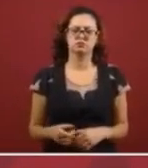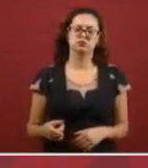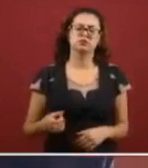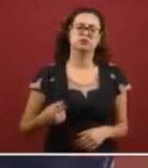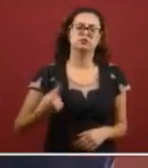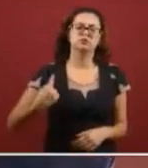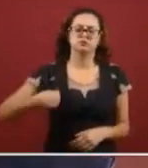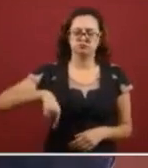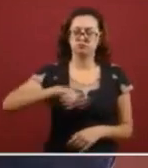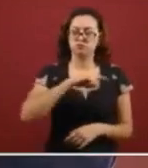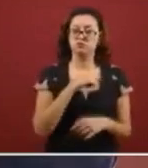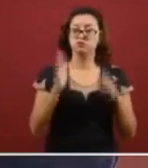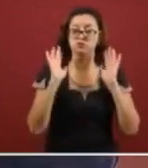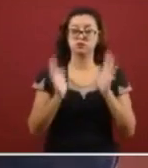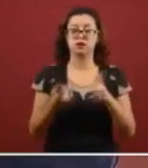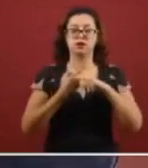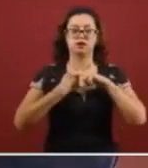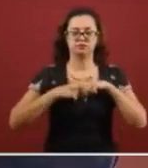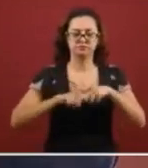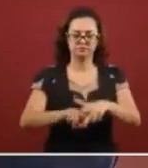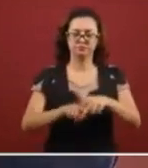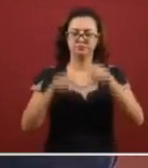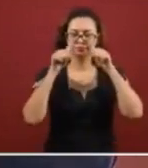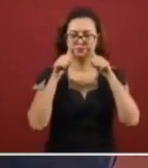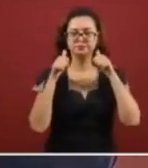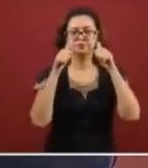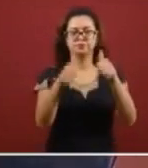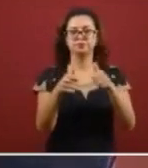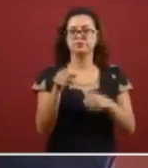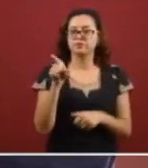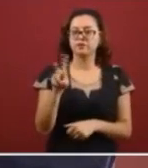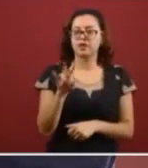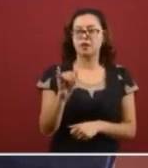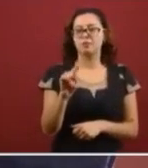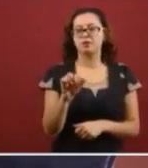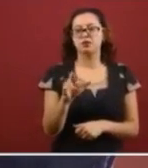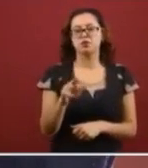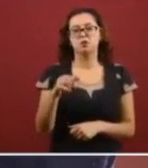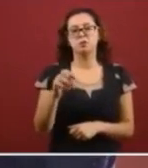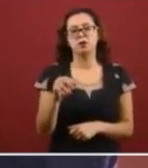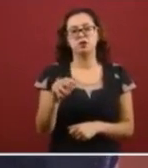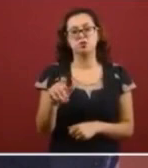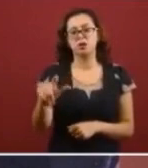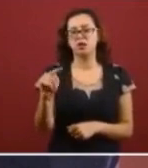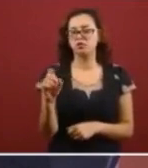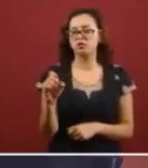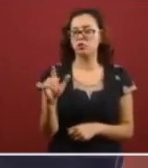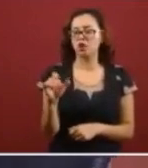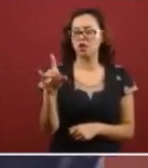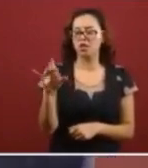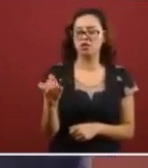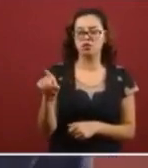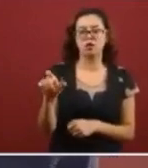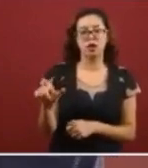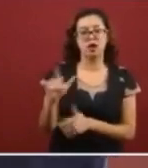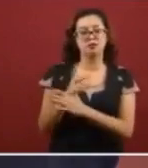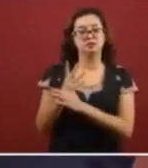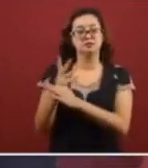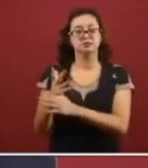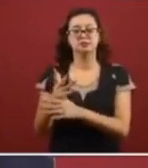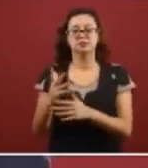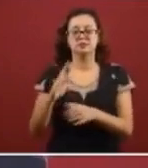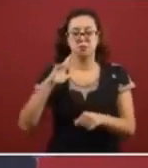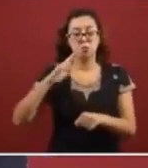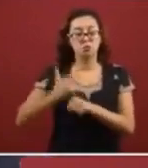attending to this case. Victor Manuel Toledo has instructions to